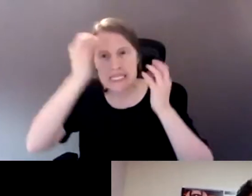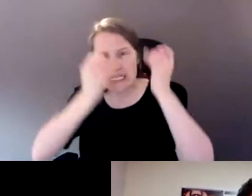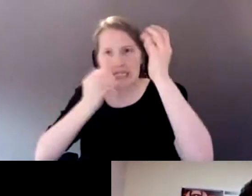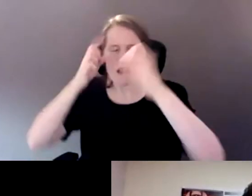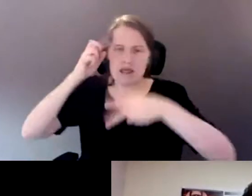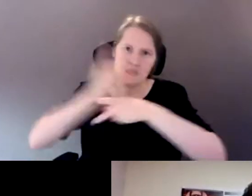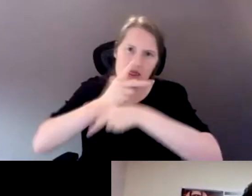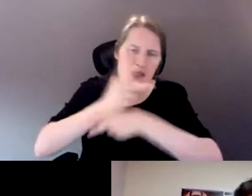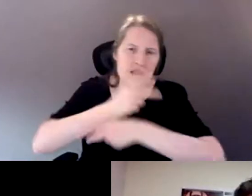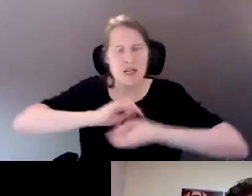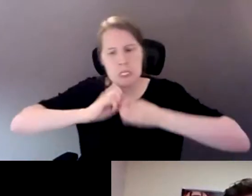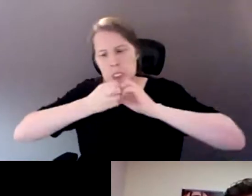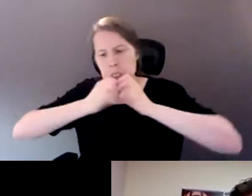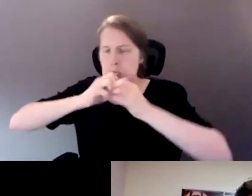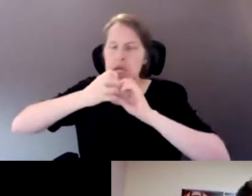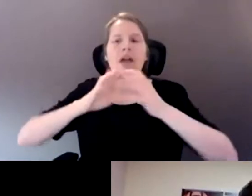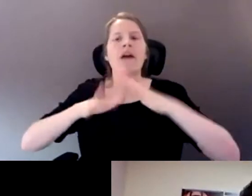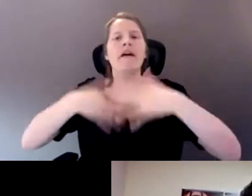No, it very much is, and one